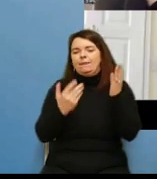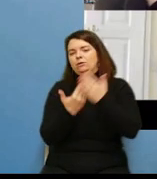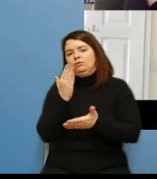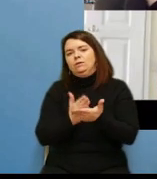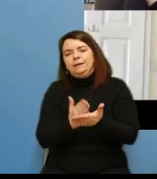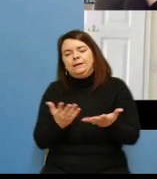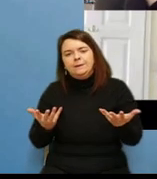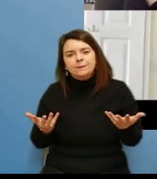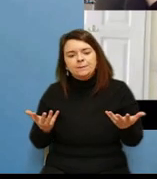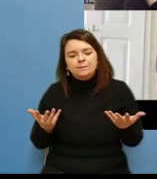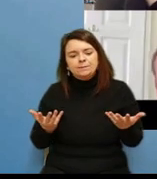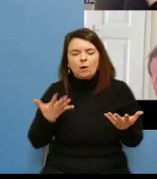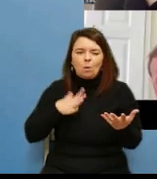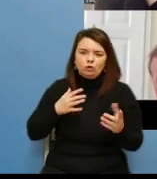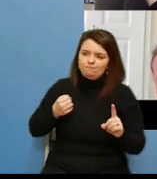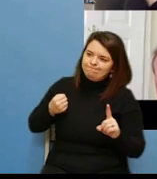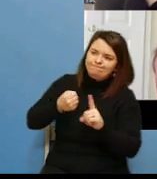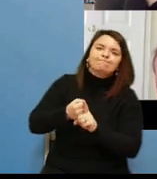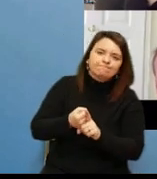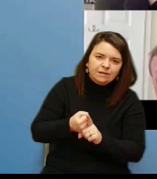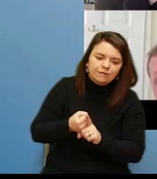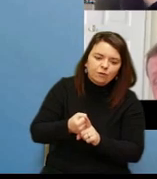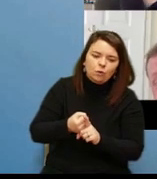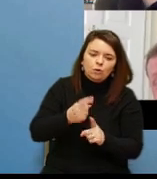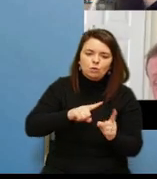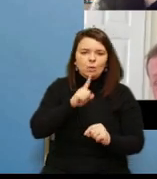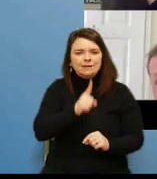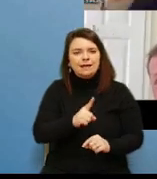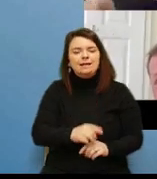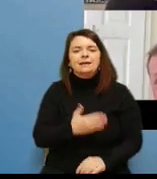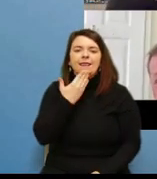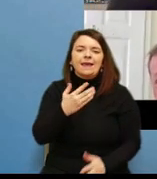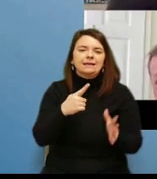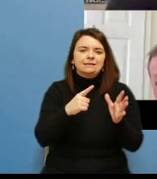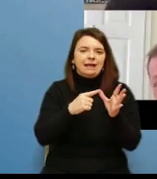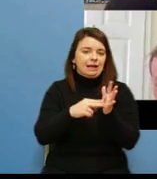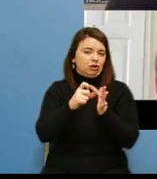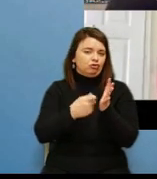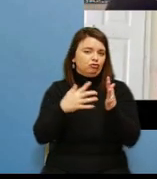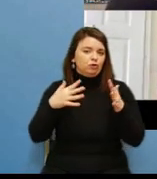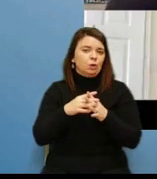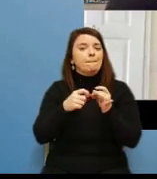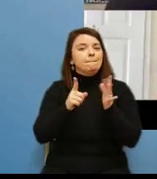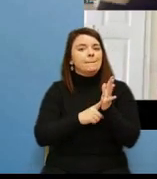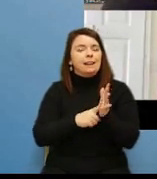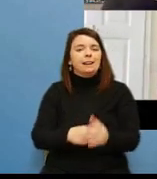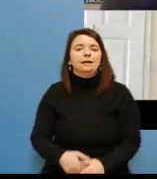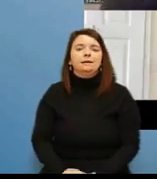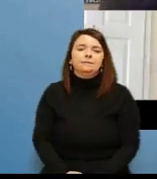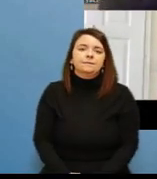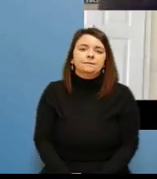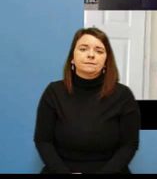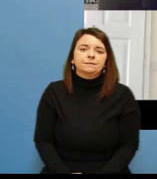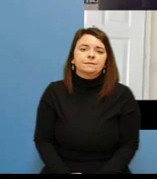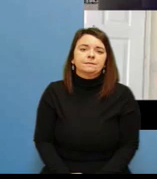know where that's all gone. Anyway, nothing new really, but just to reinforce what everybody else has said. Yeah, thanks,